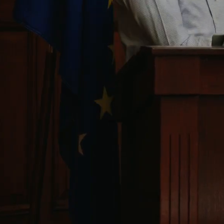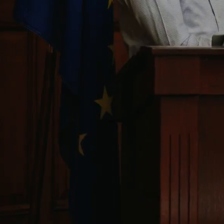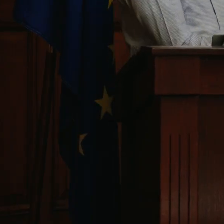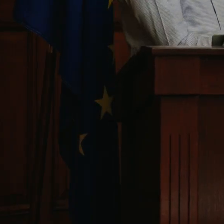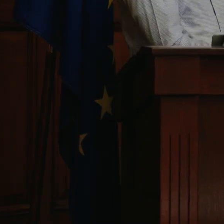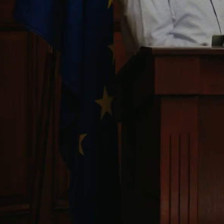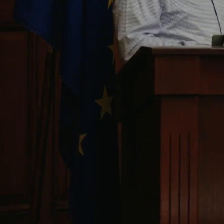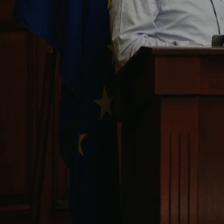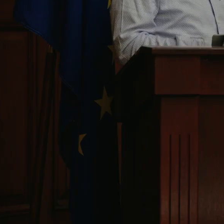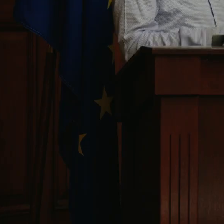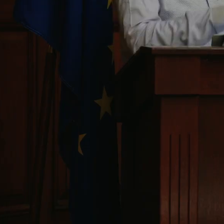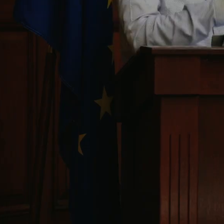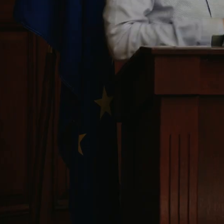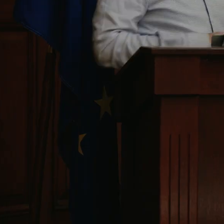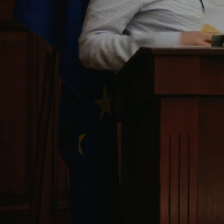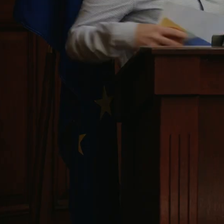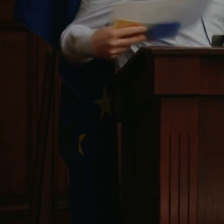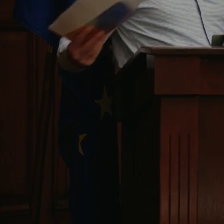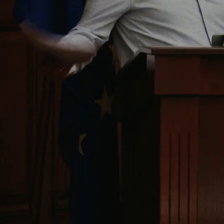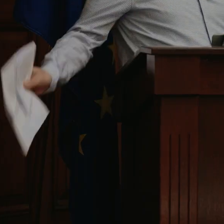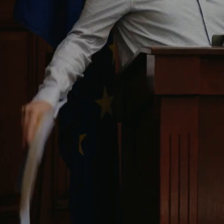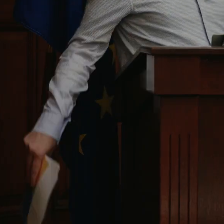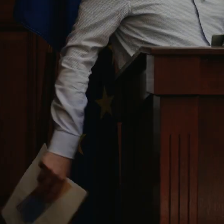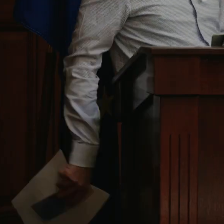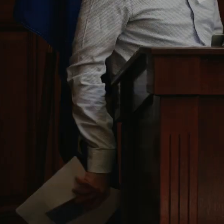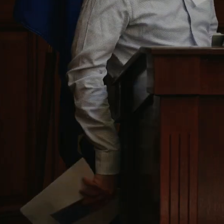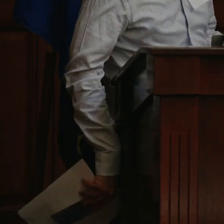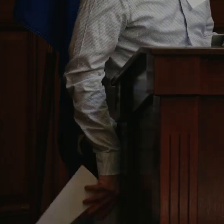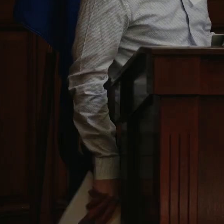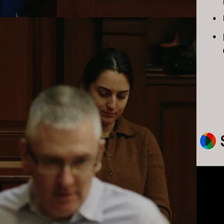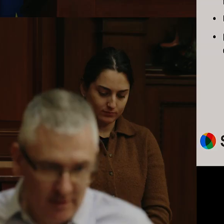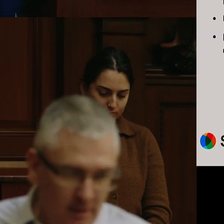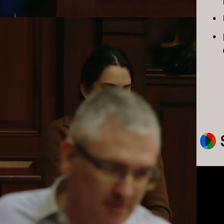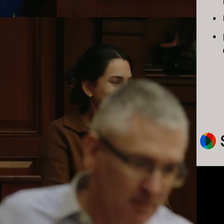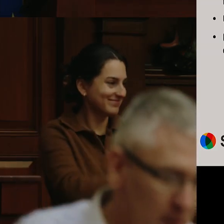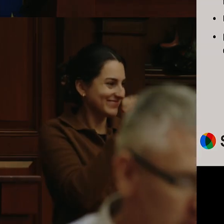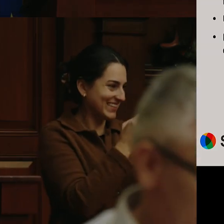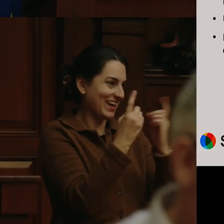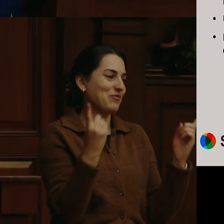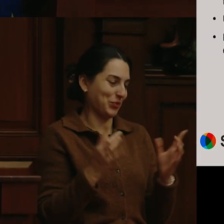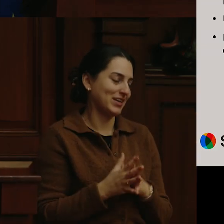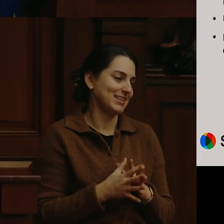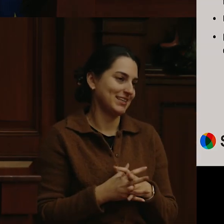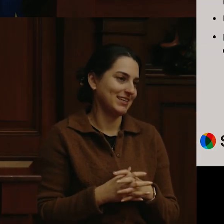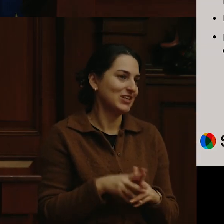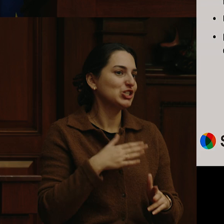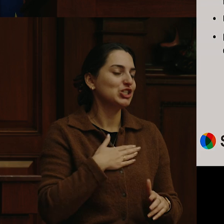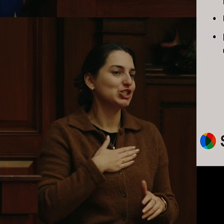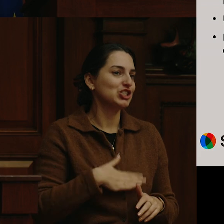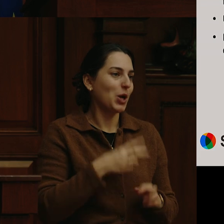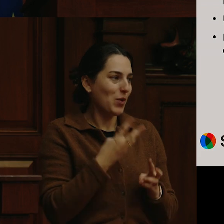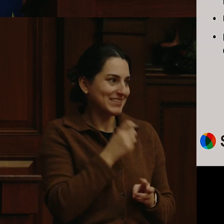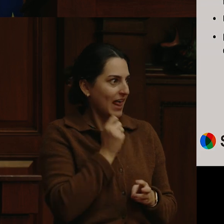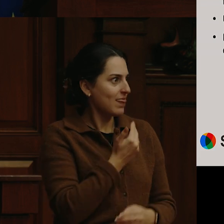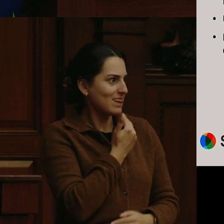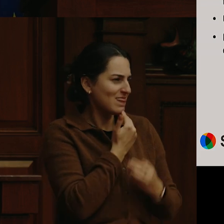developing some priorities for the future. Thank you very much. Hi everyone. I just want